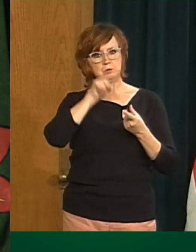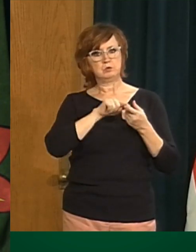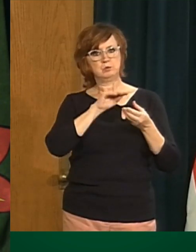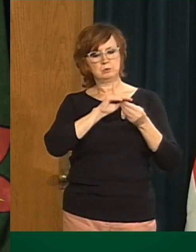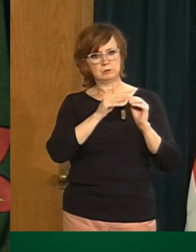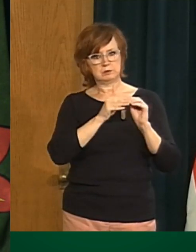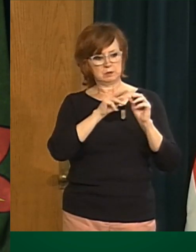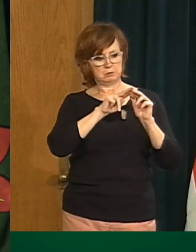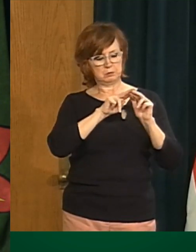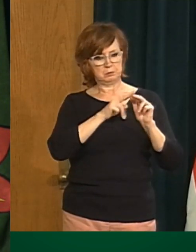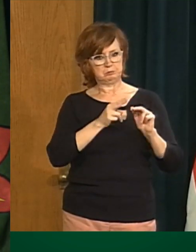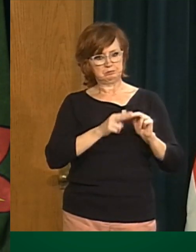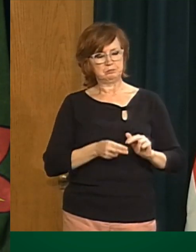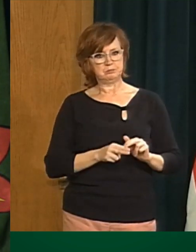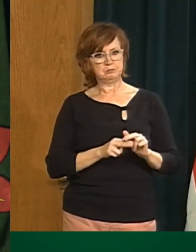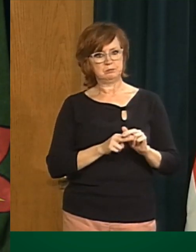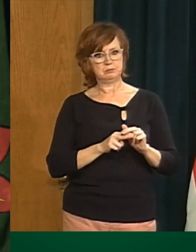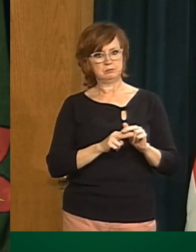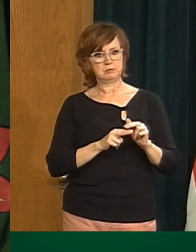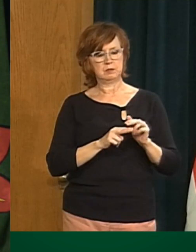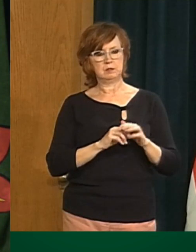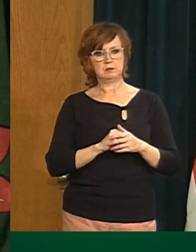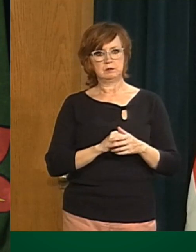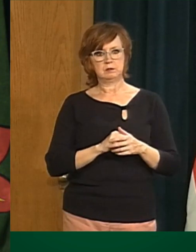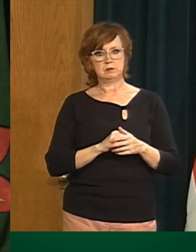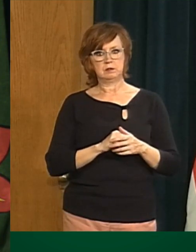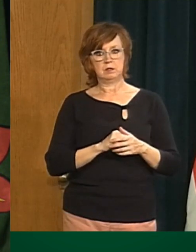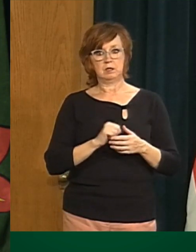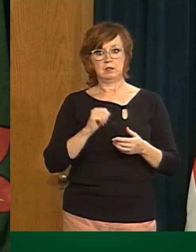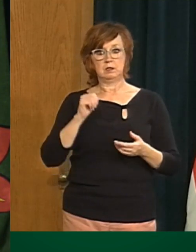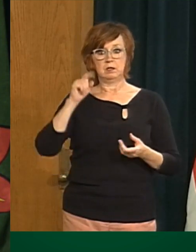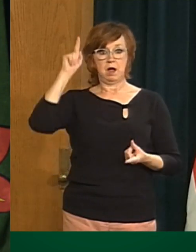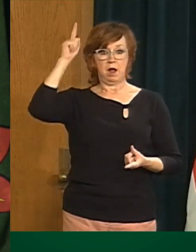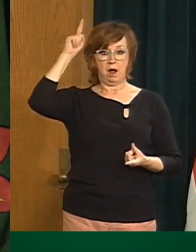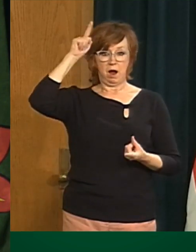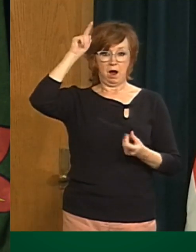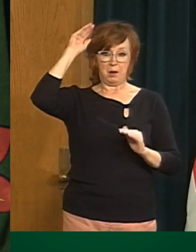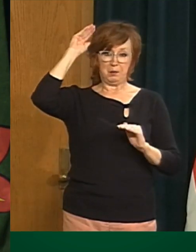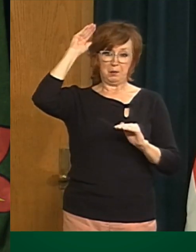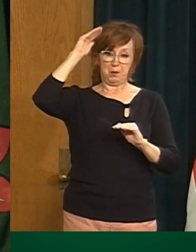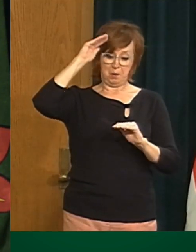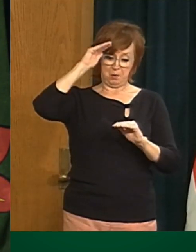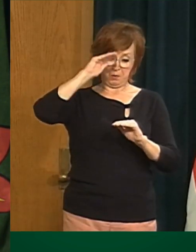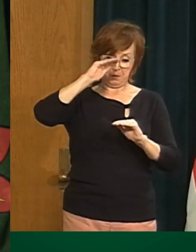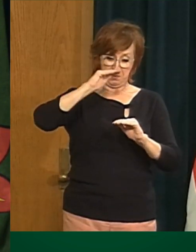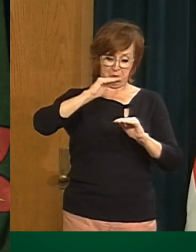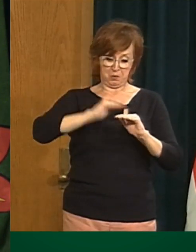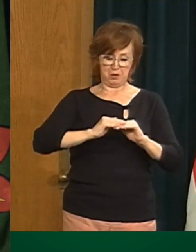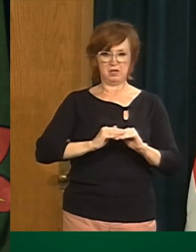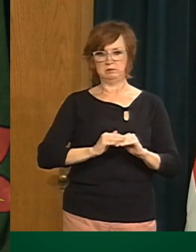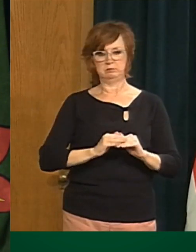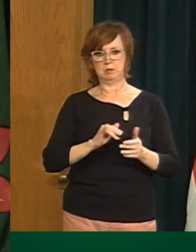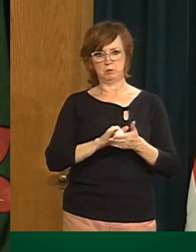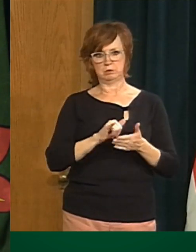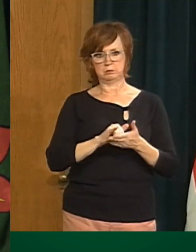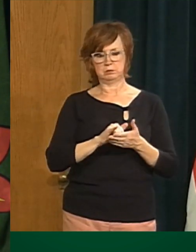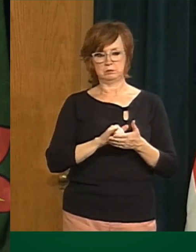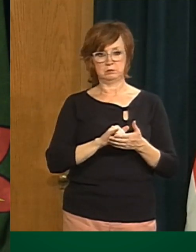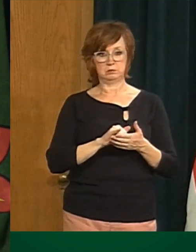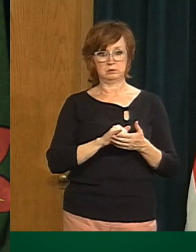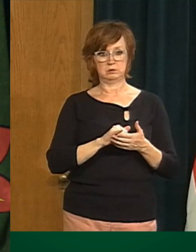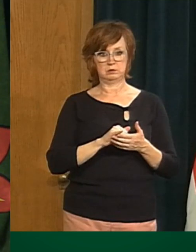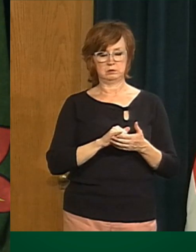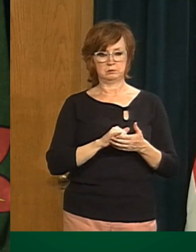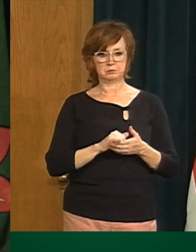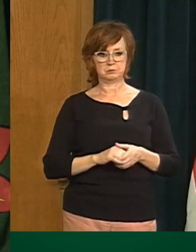cases down. So eradication is not possible with this virus. Eradicating it out of one community even, I think,